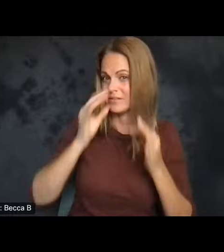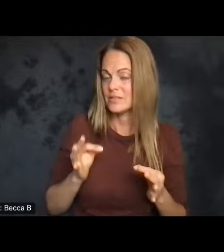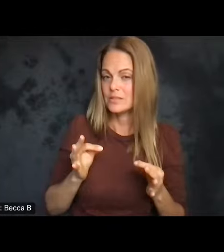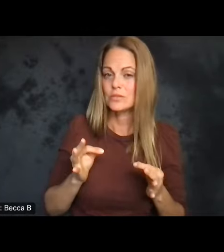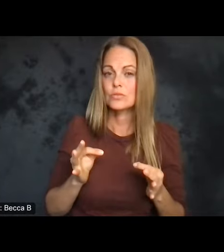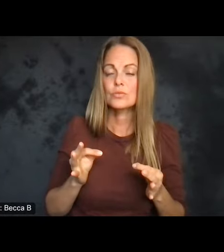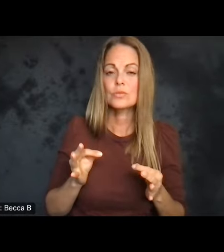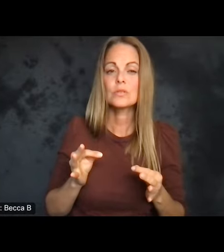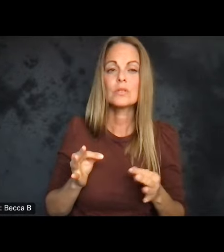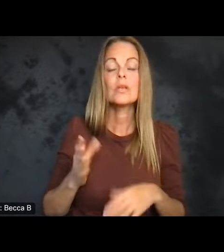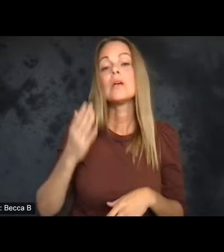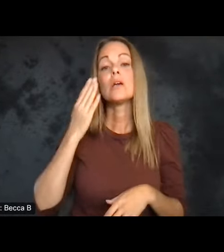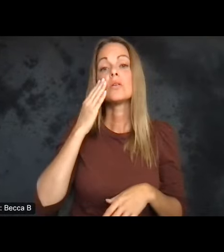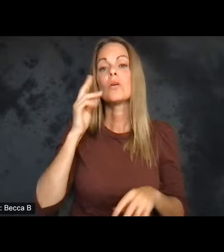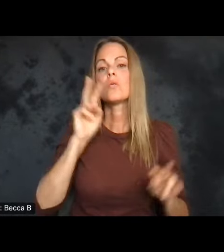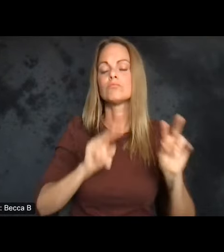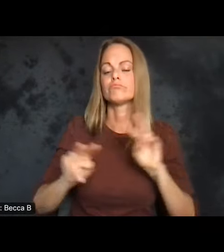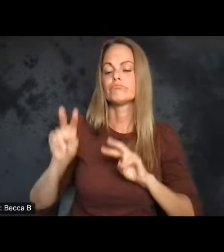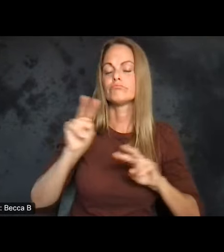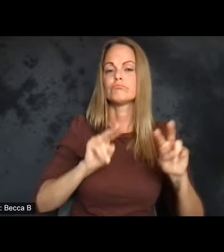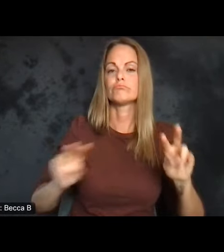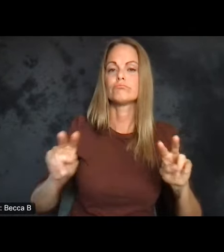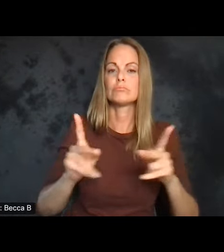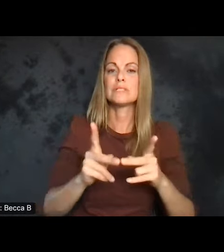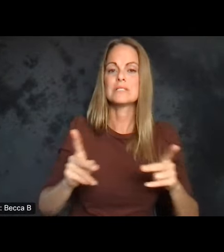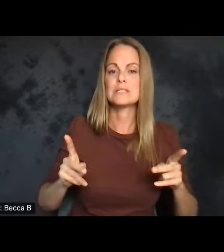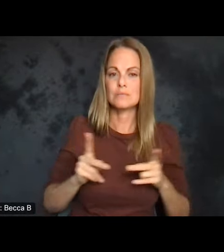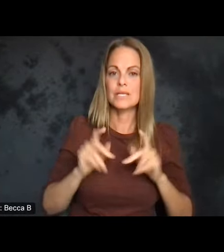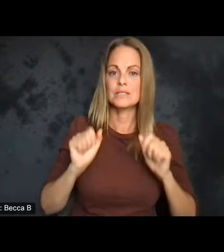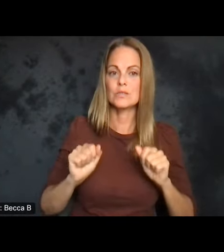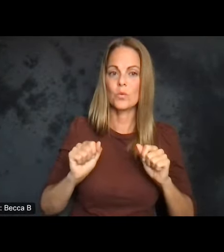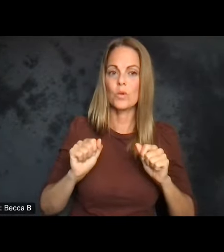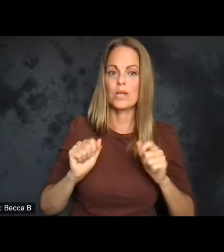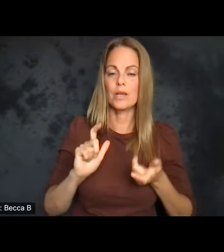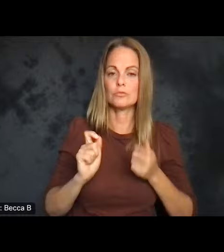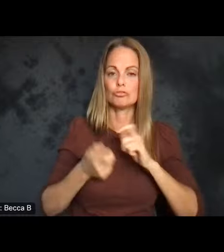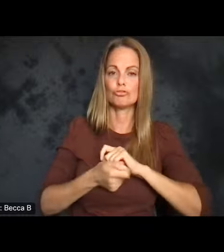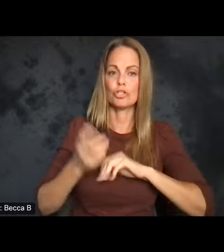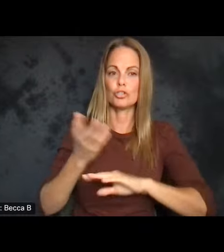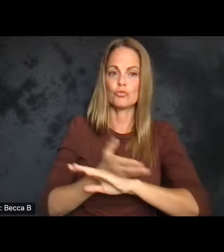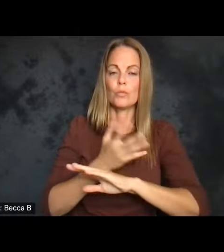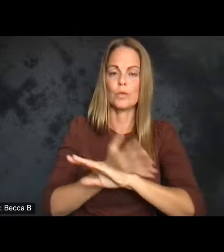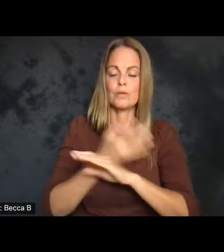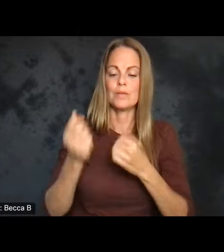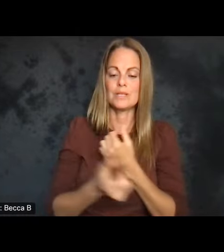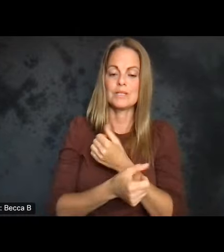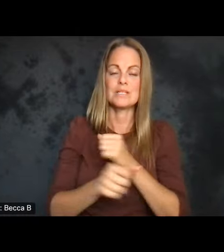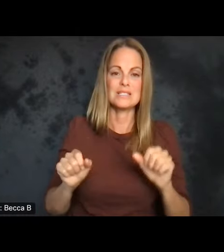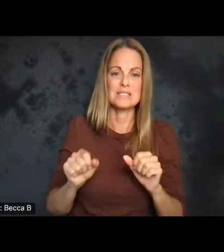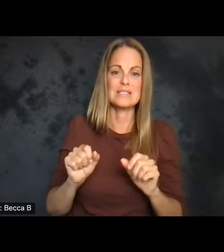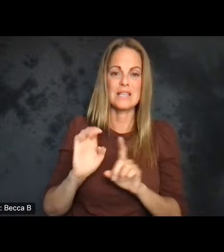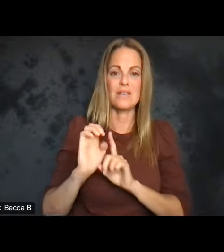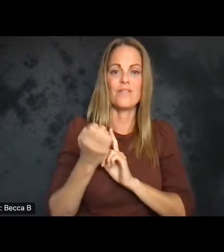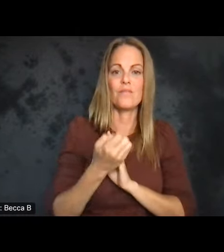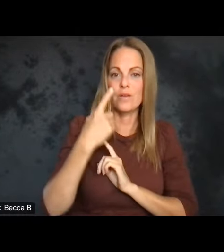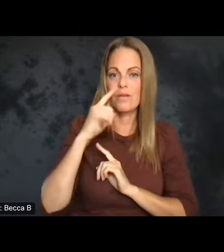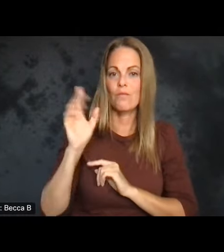are looking at space that we can remodel for that purpose to be able to do it and make it a safe environment for the mom and the kid,